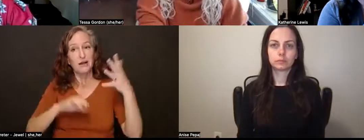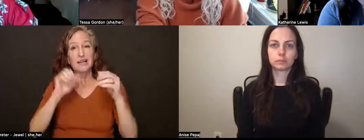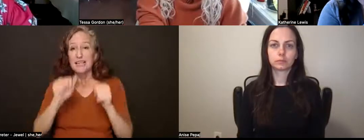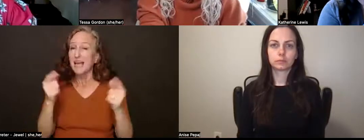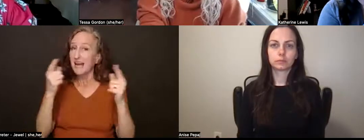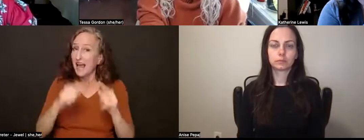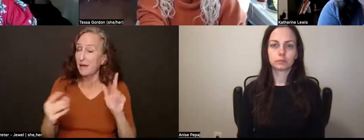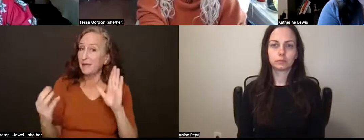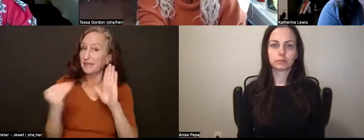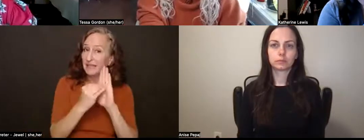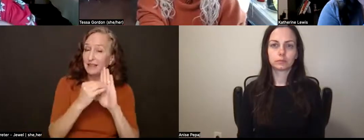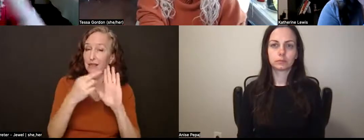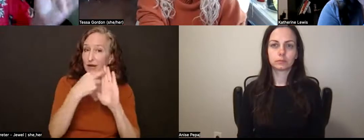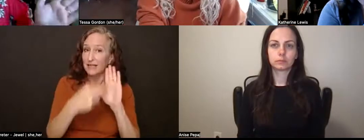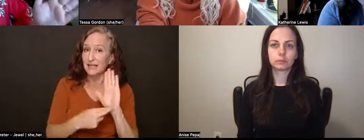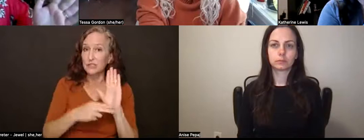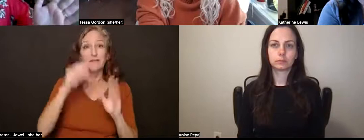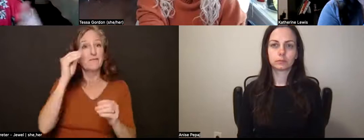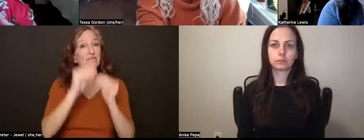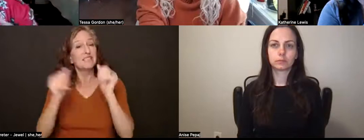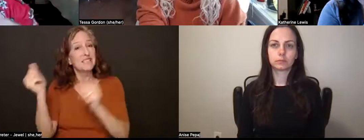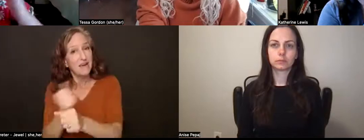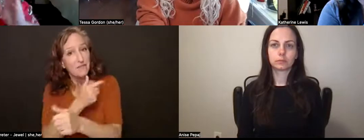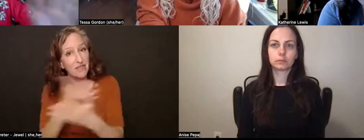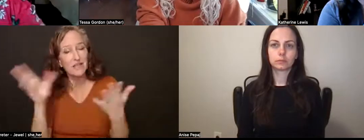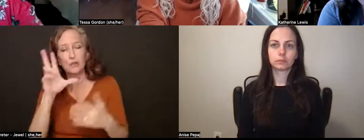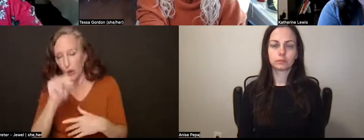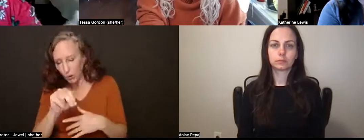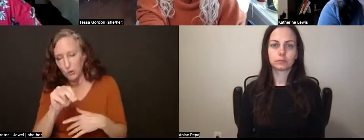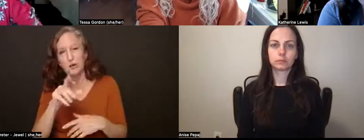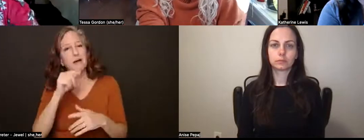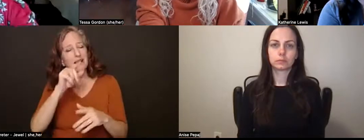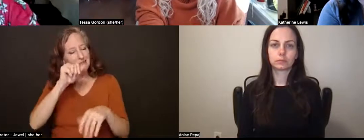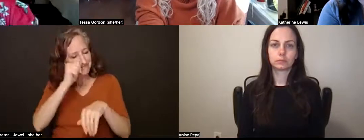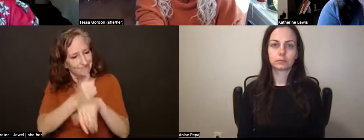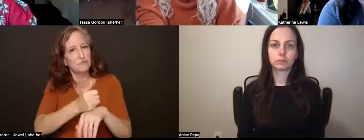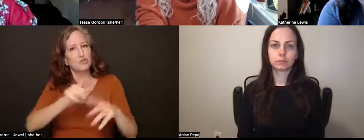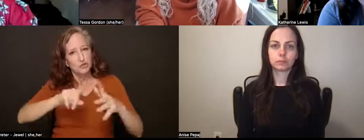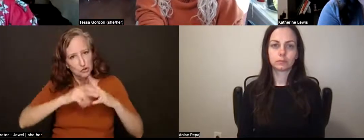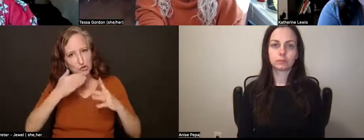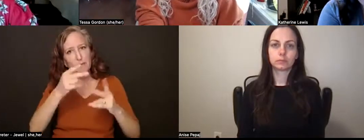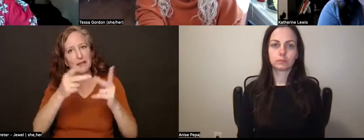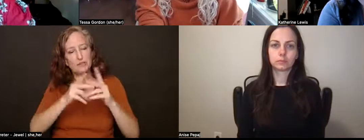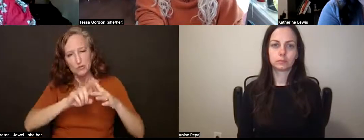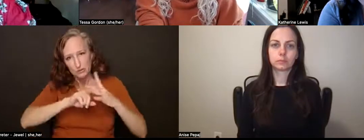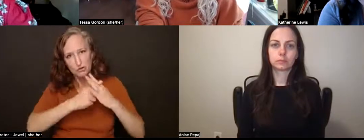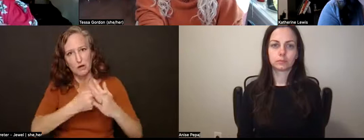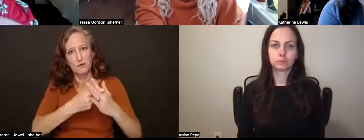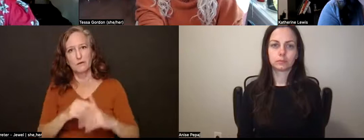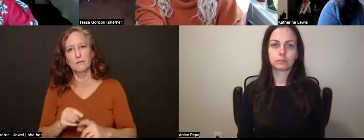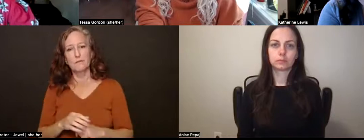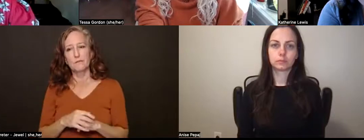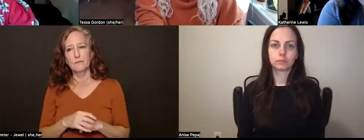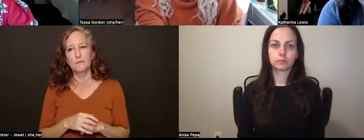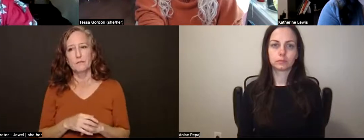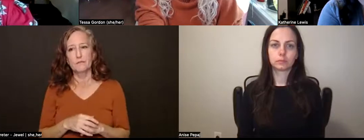going to fix everything? Absolutely not. Do we need it to exist to create a path for change? For sure. And